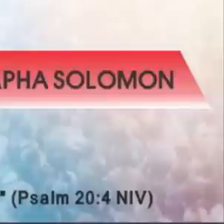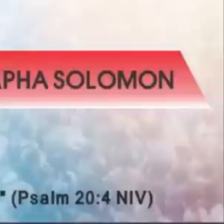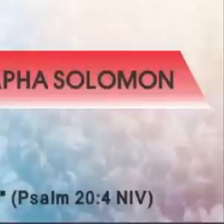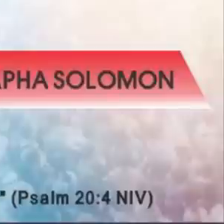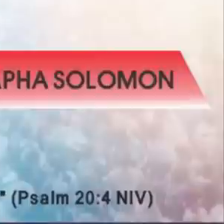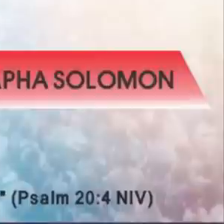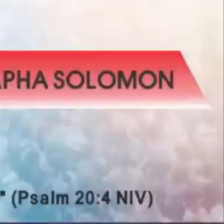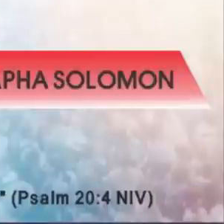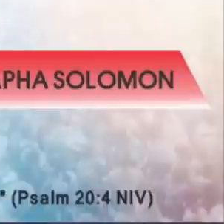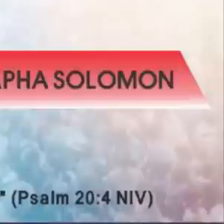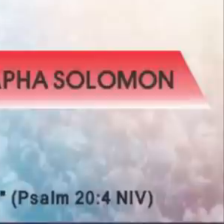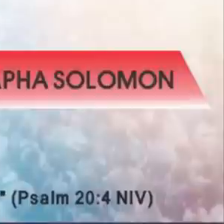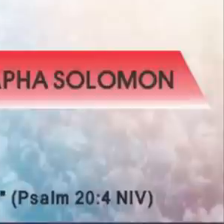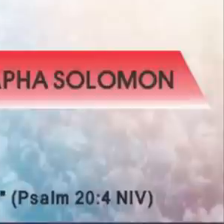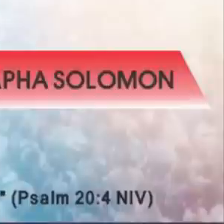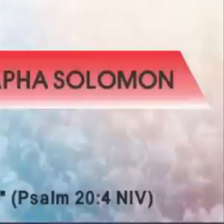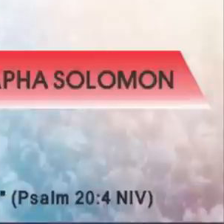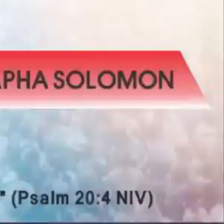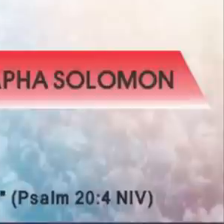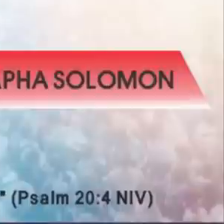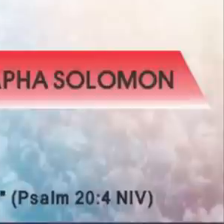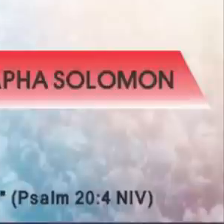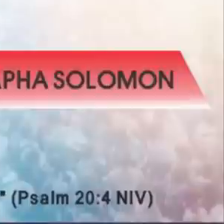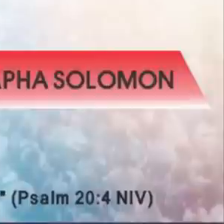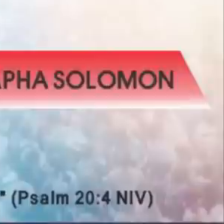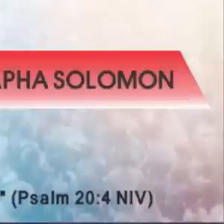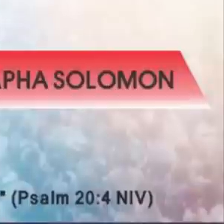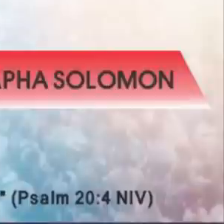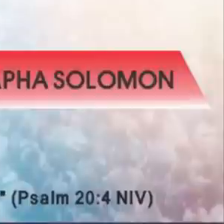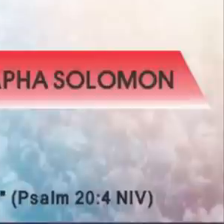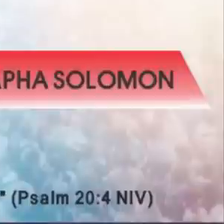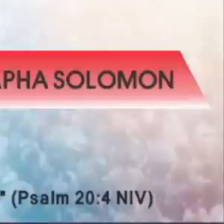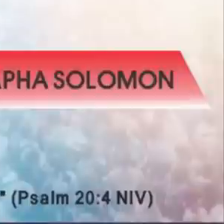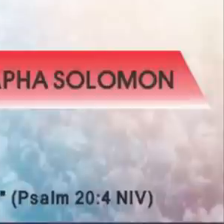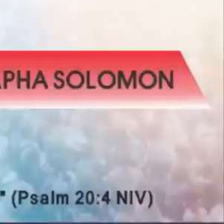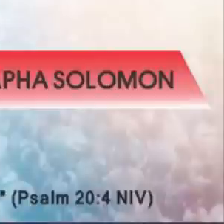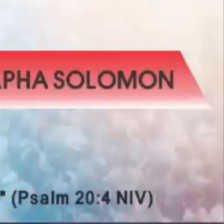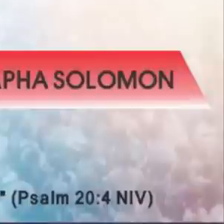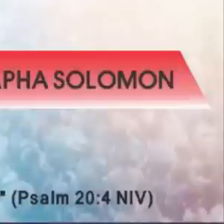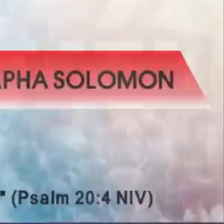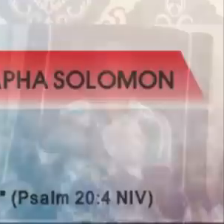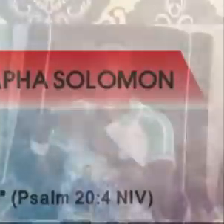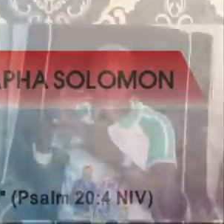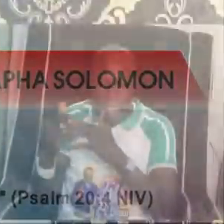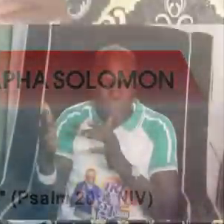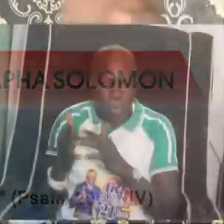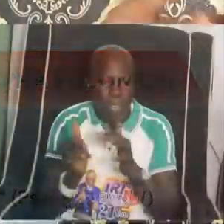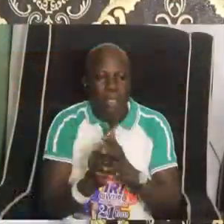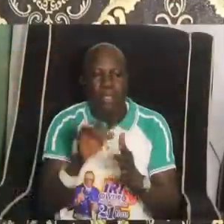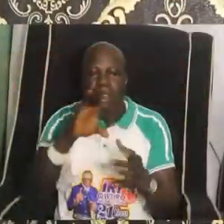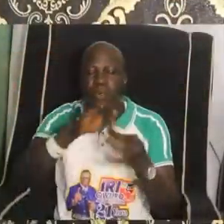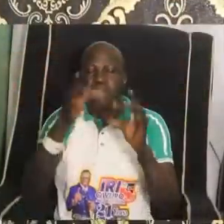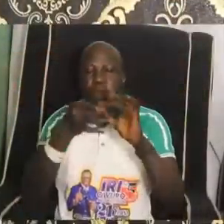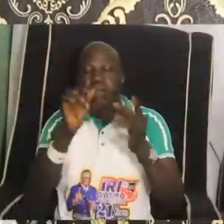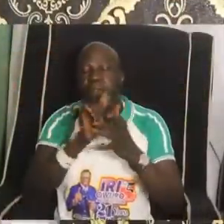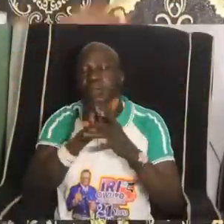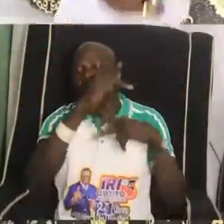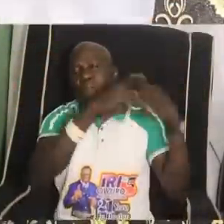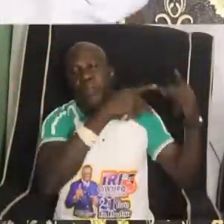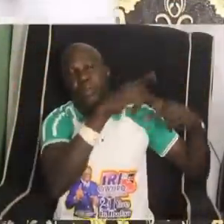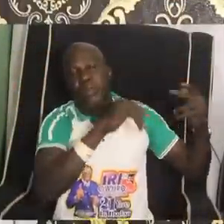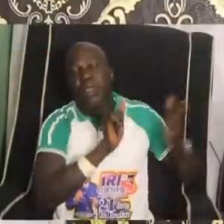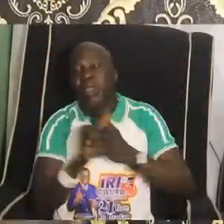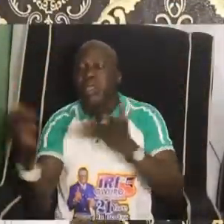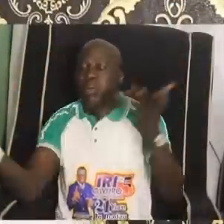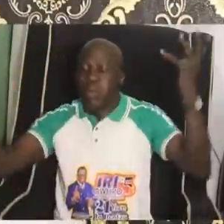081 4086 6753. Jidi Alala Lomagbe. Jidi Alala Dapiki. Robbie Atayi Kamazu. A weekend labu sad. Emi Awon Wole.